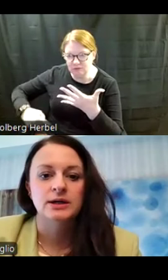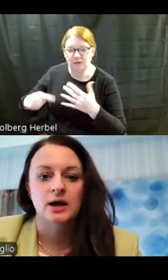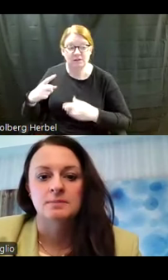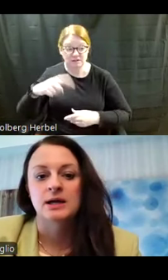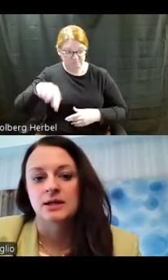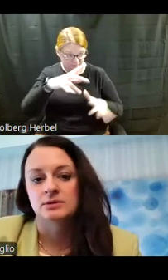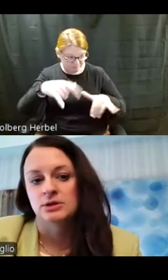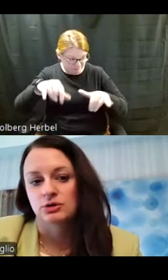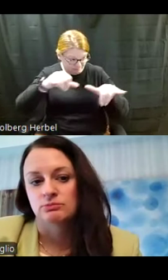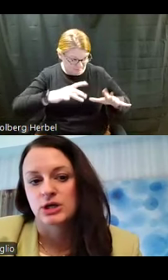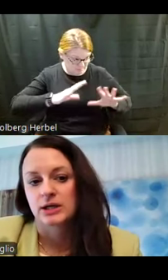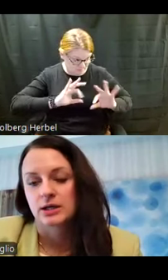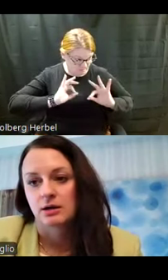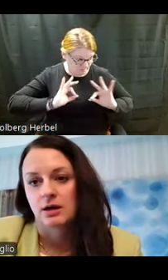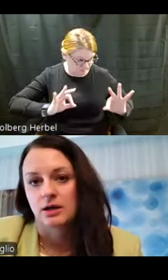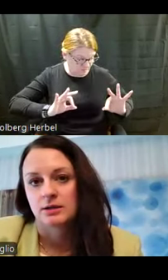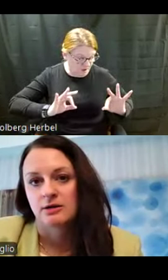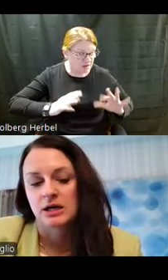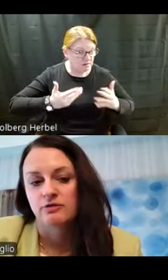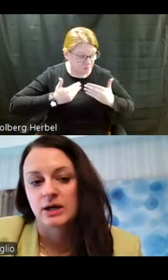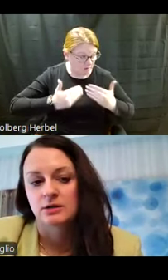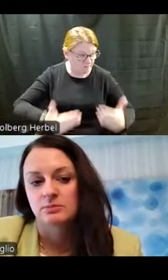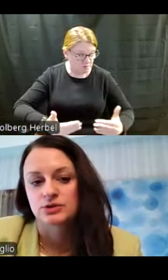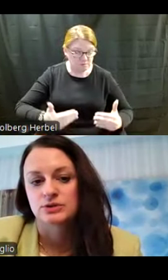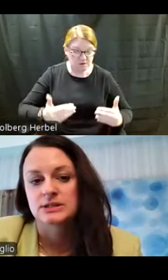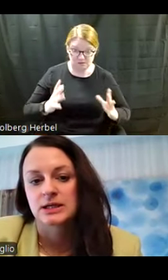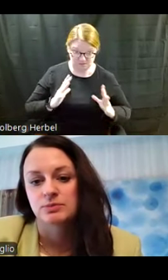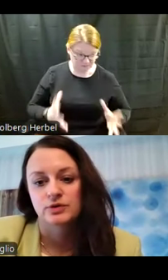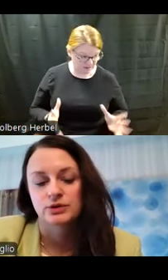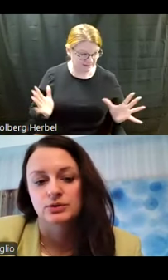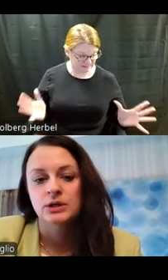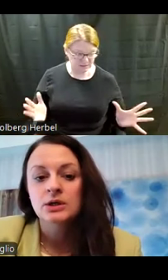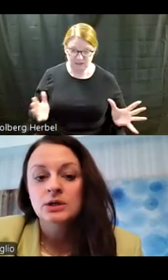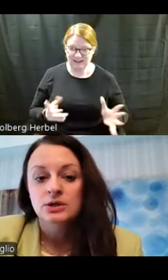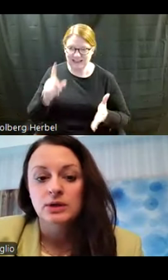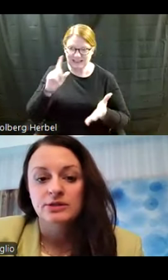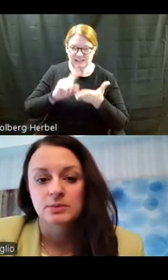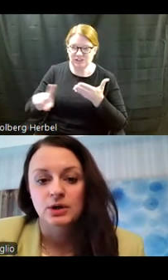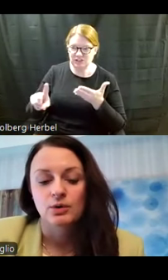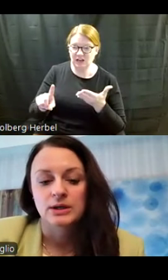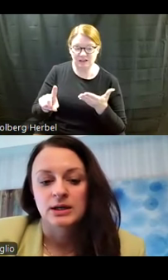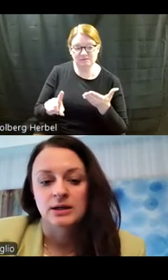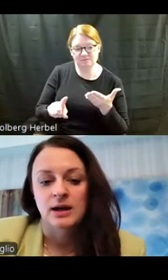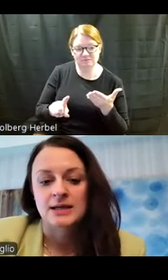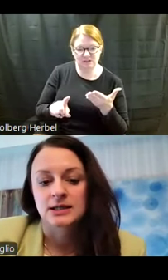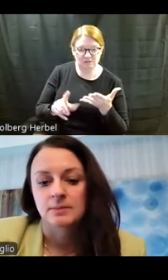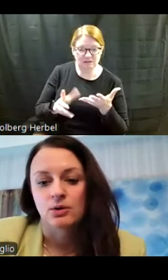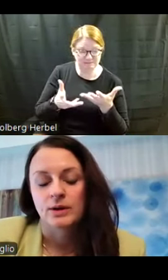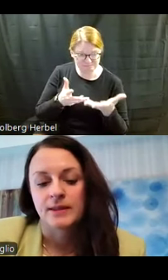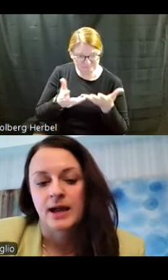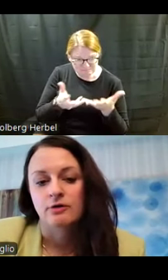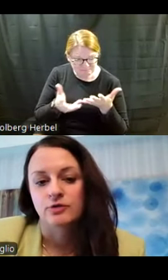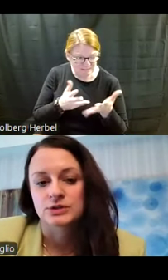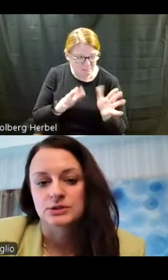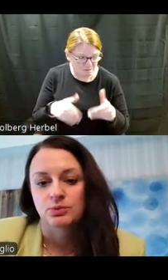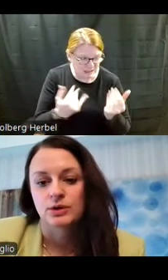forward, and then, checking on that kind of final emotional state before you let them go, and asking about what